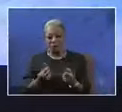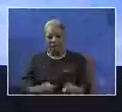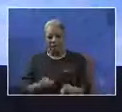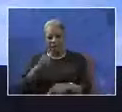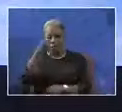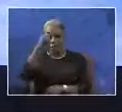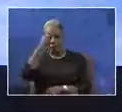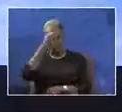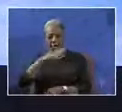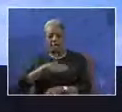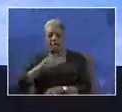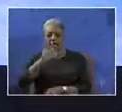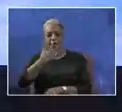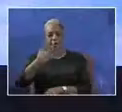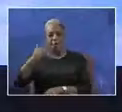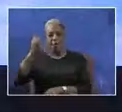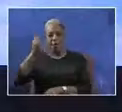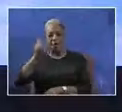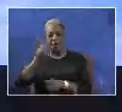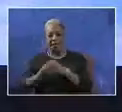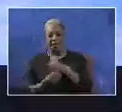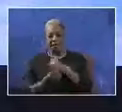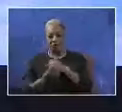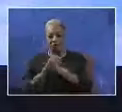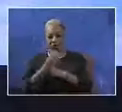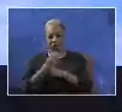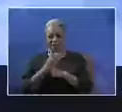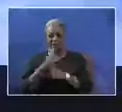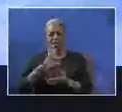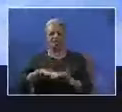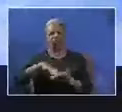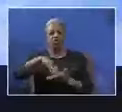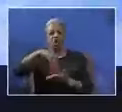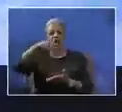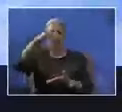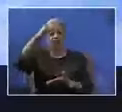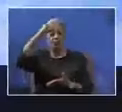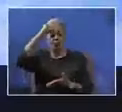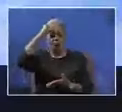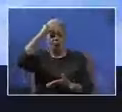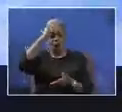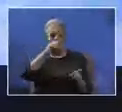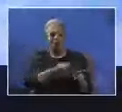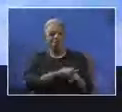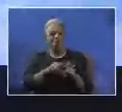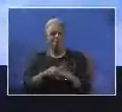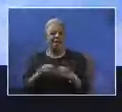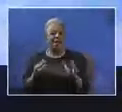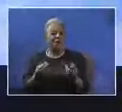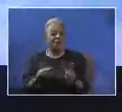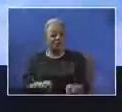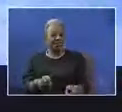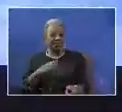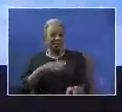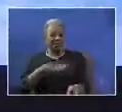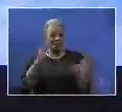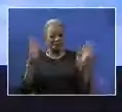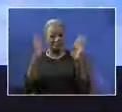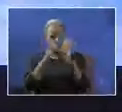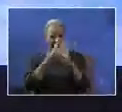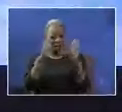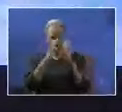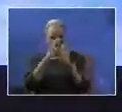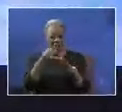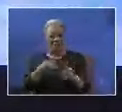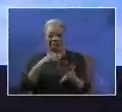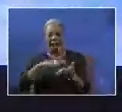They forced me to learn from your textbook. In other words, God, as a result of my trouble, I learned some things, which